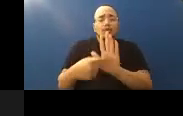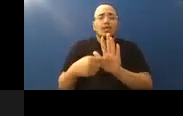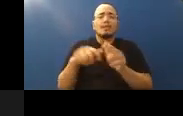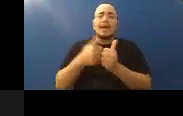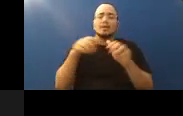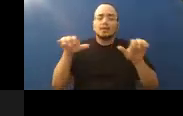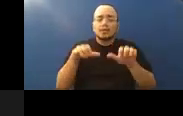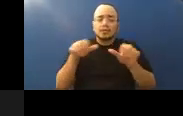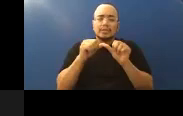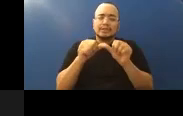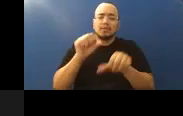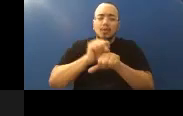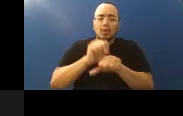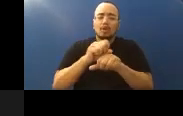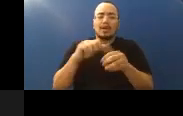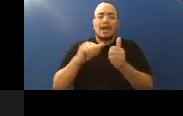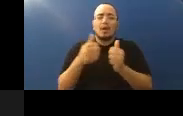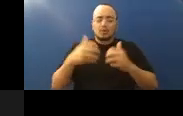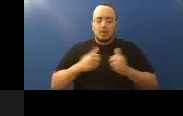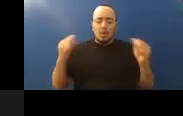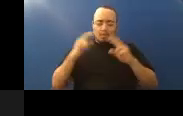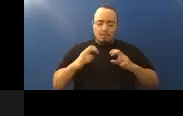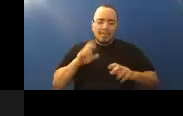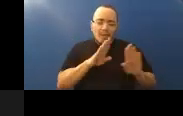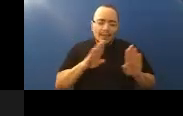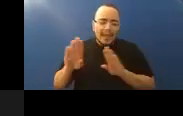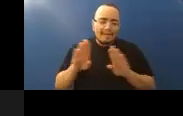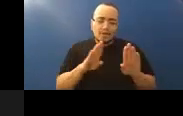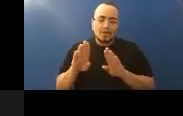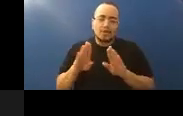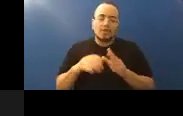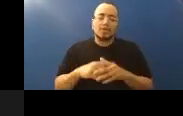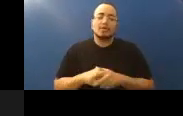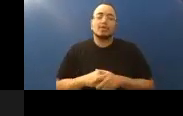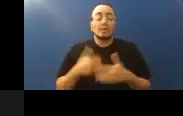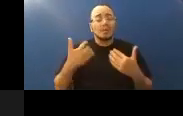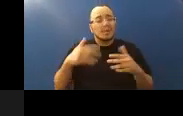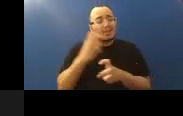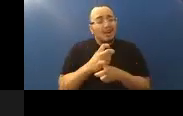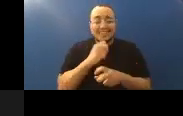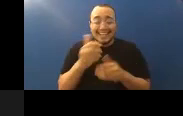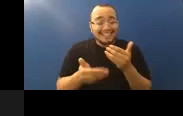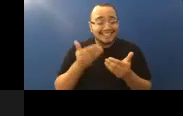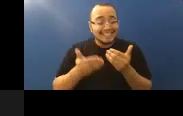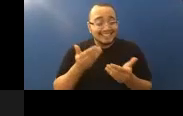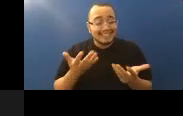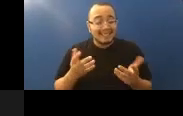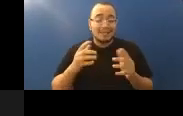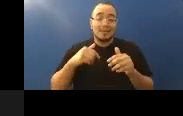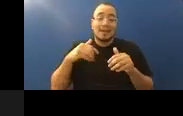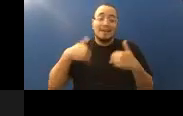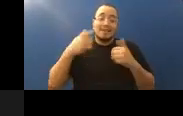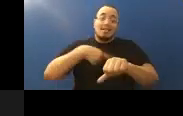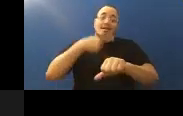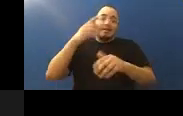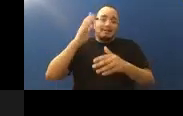like, why do they act out in this way? And it's not easy. It's hard work, and we have a long way to go, but I,